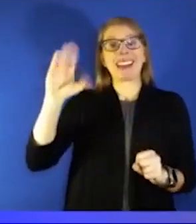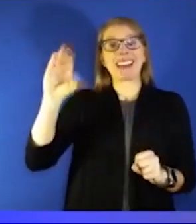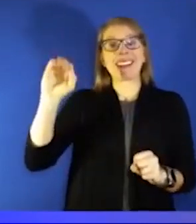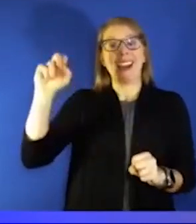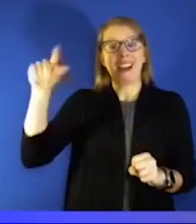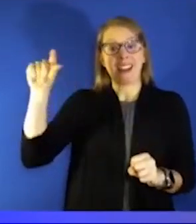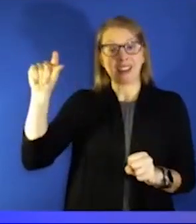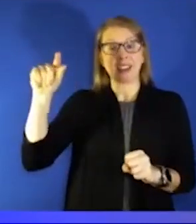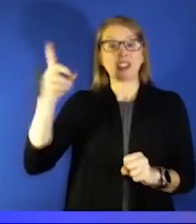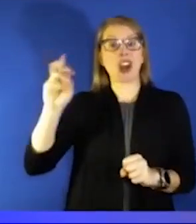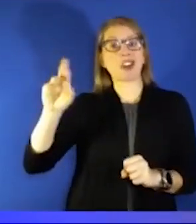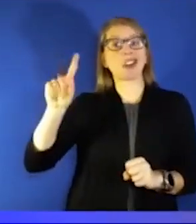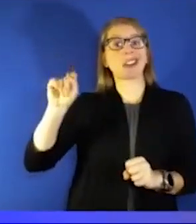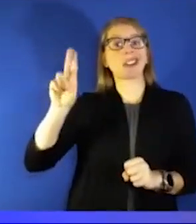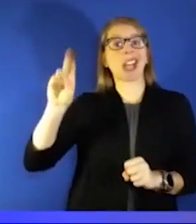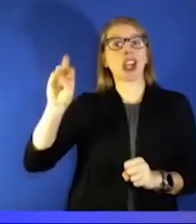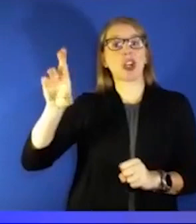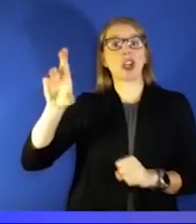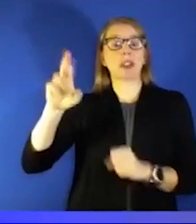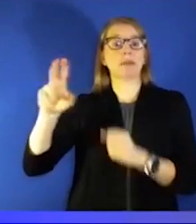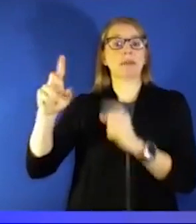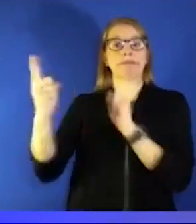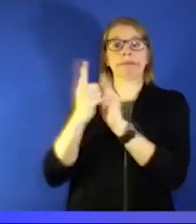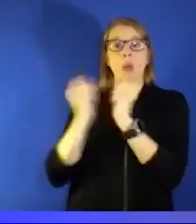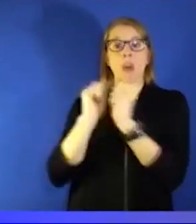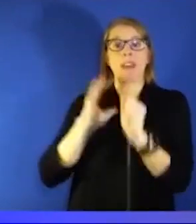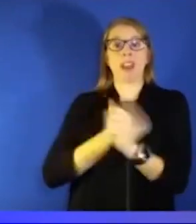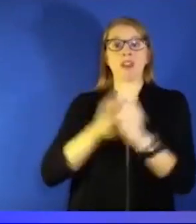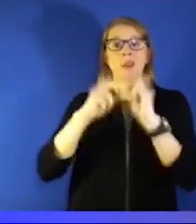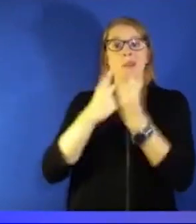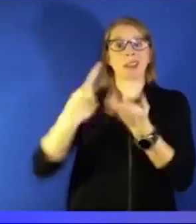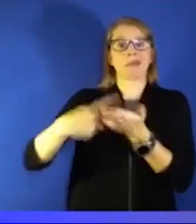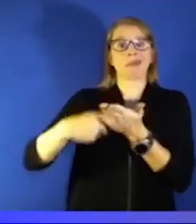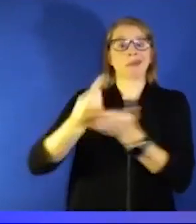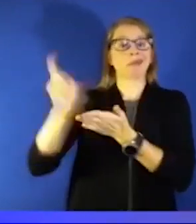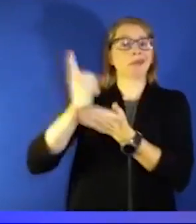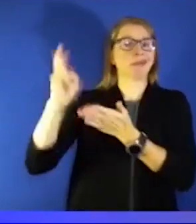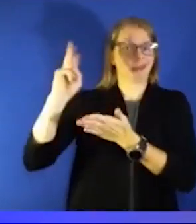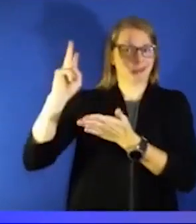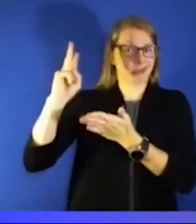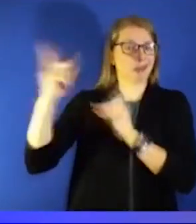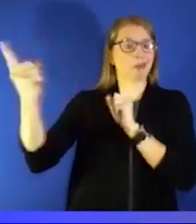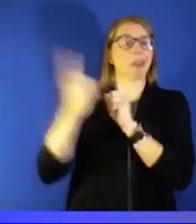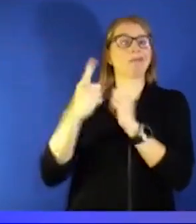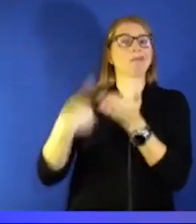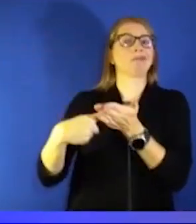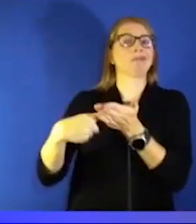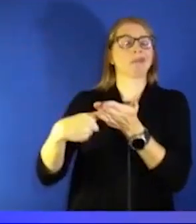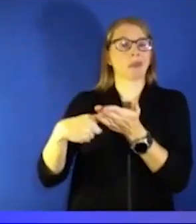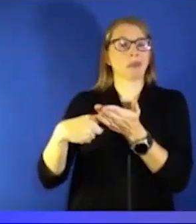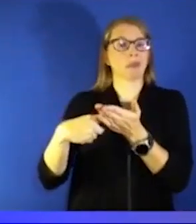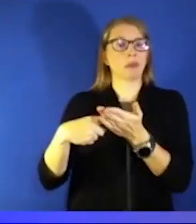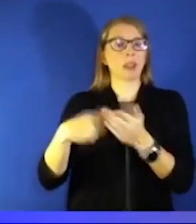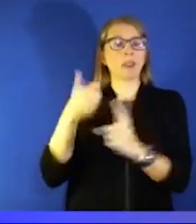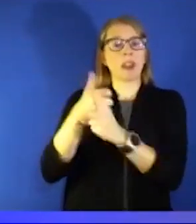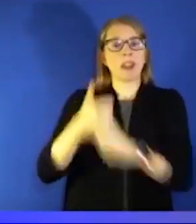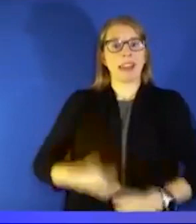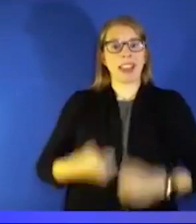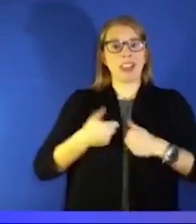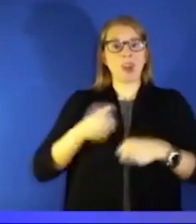our department recently, just a week or 2 ago. He happens to live and work in